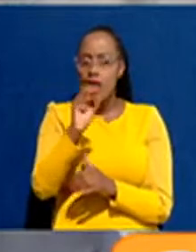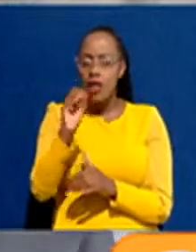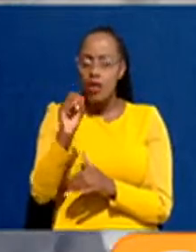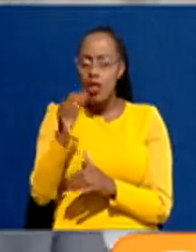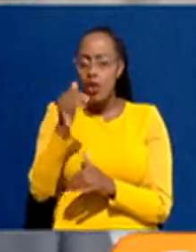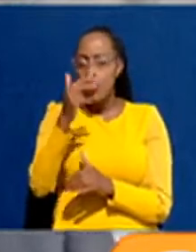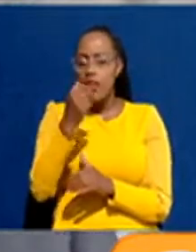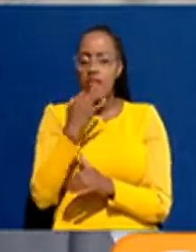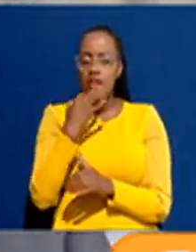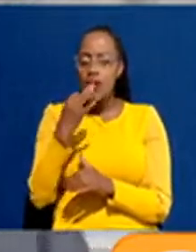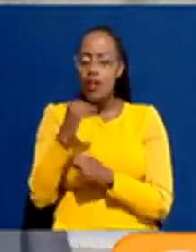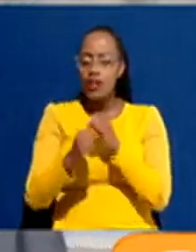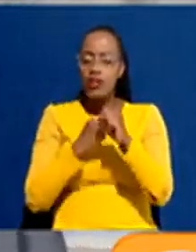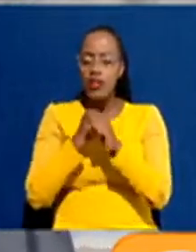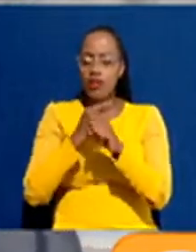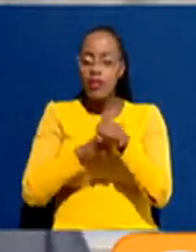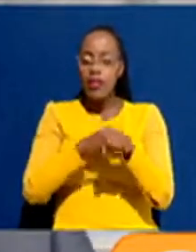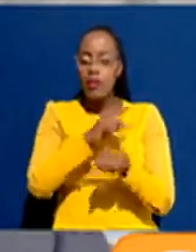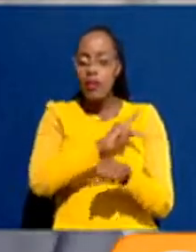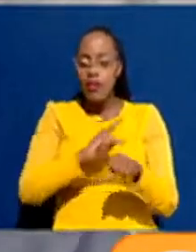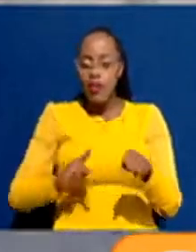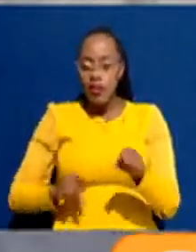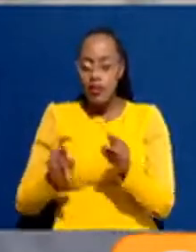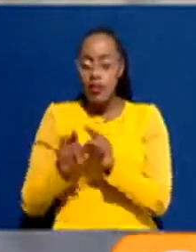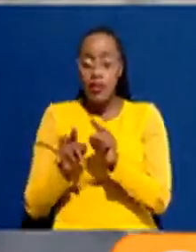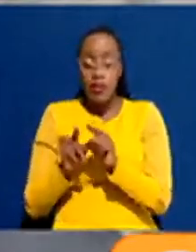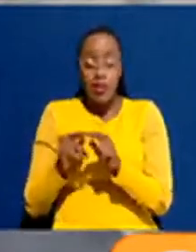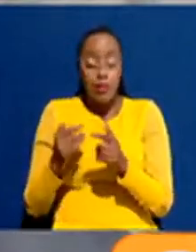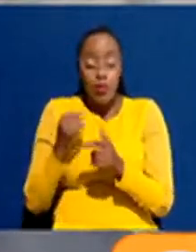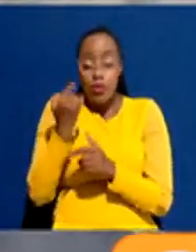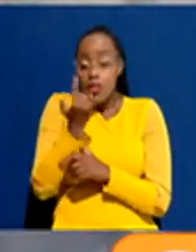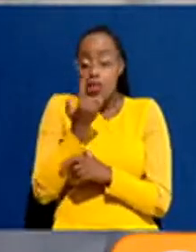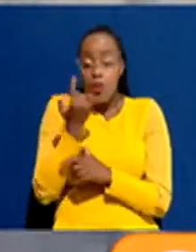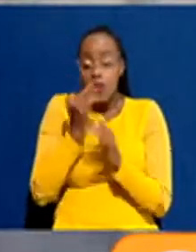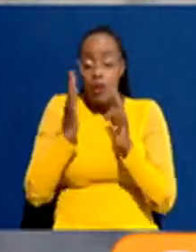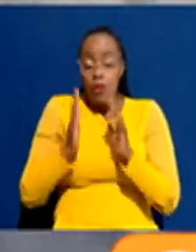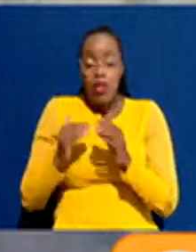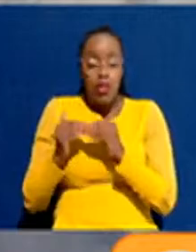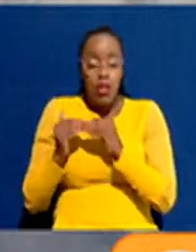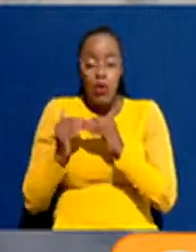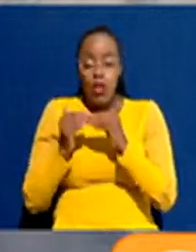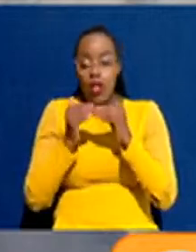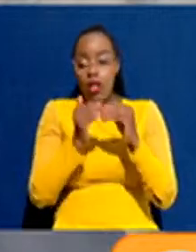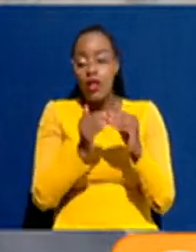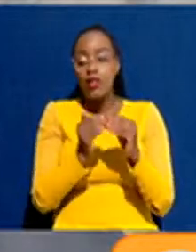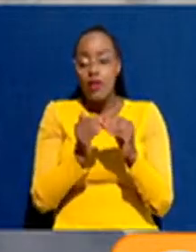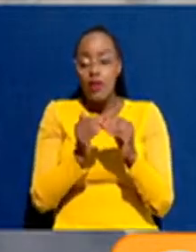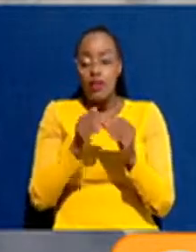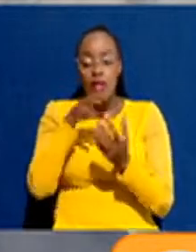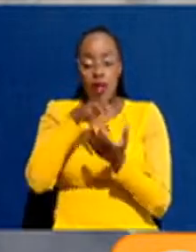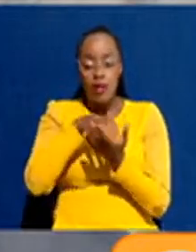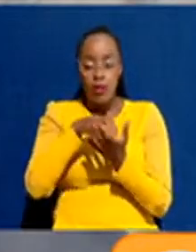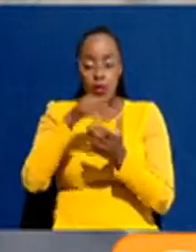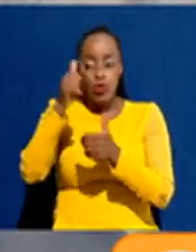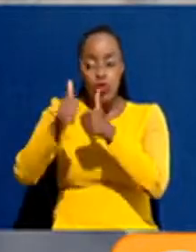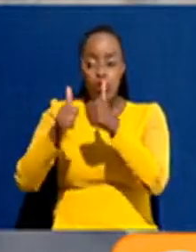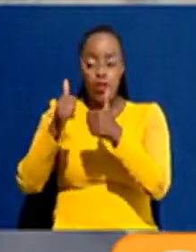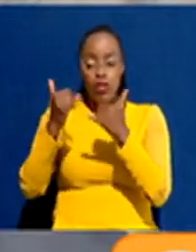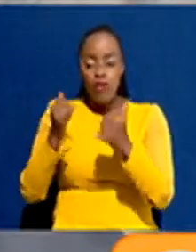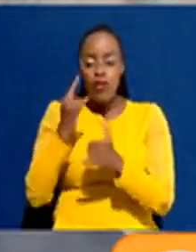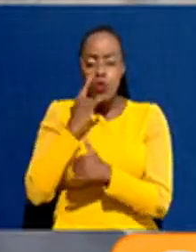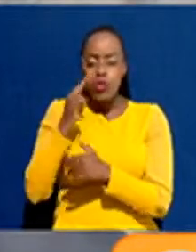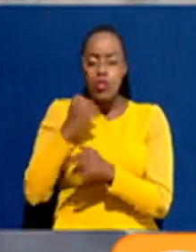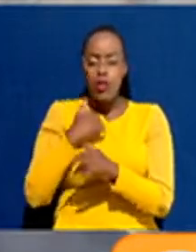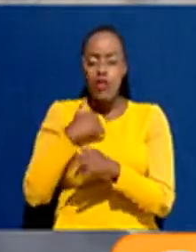from the time when the king used to be absolute, mm-hmm. to a position that now he appears to